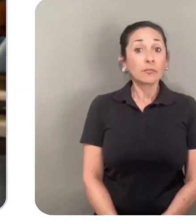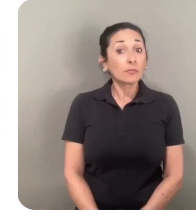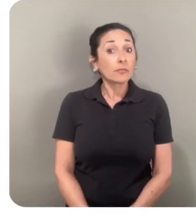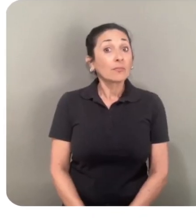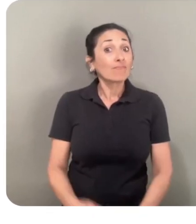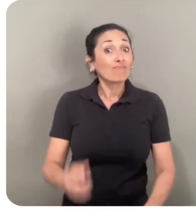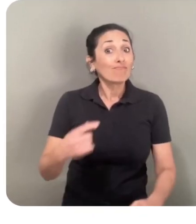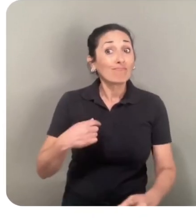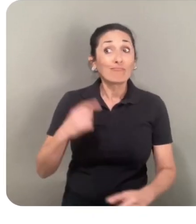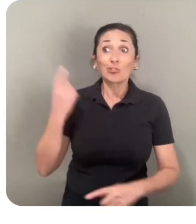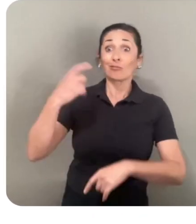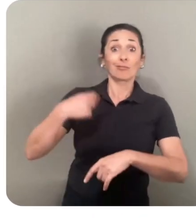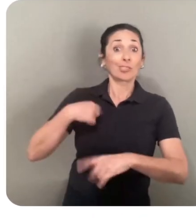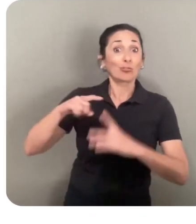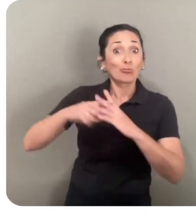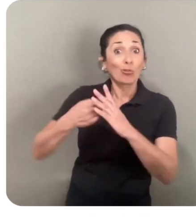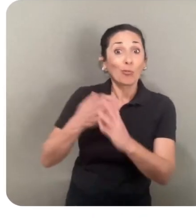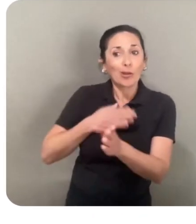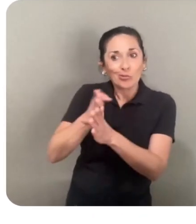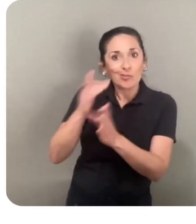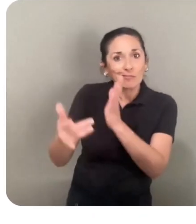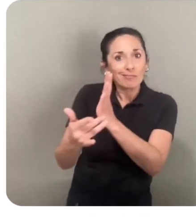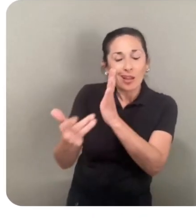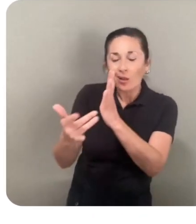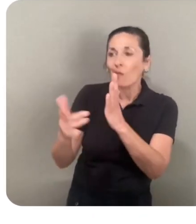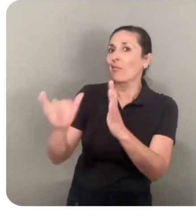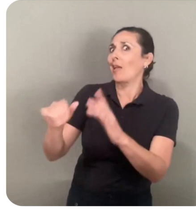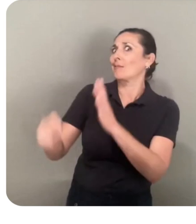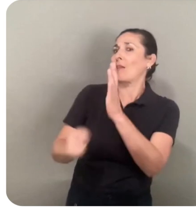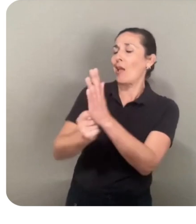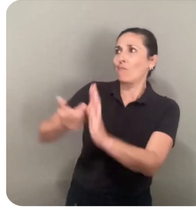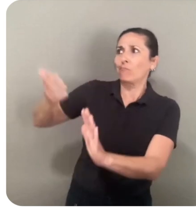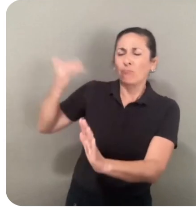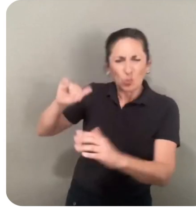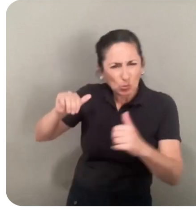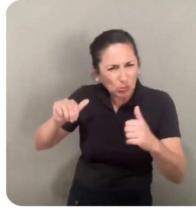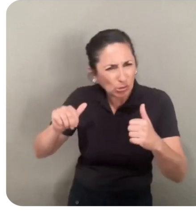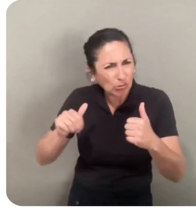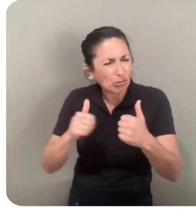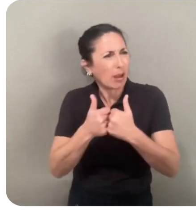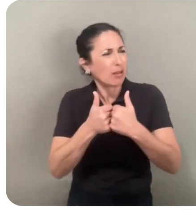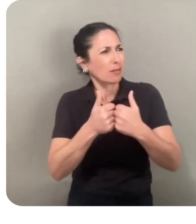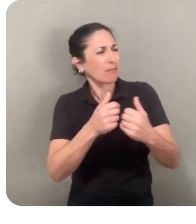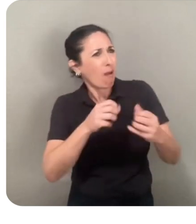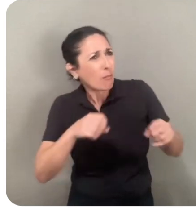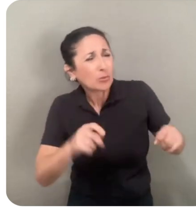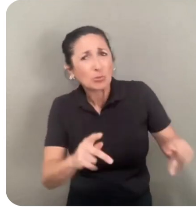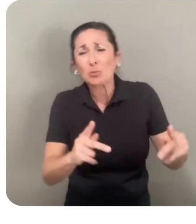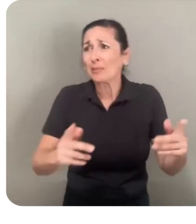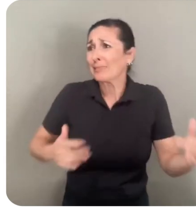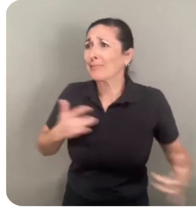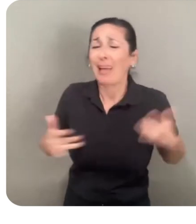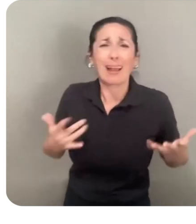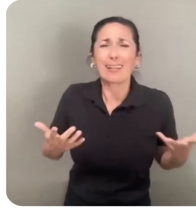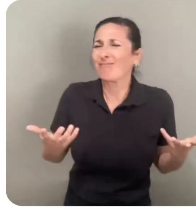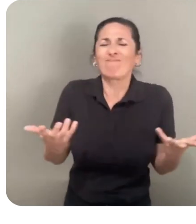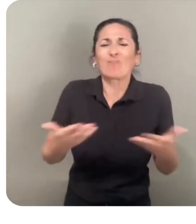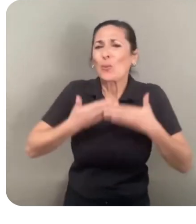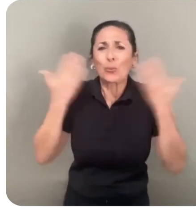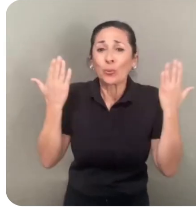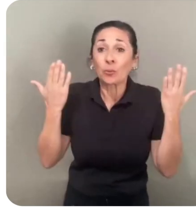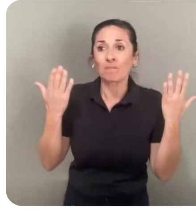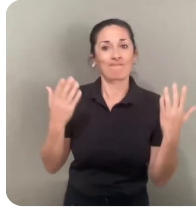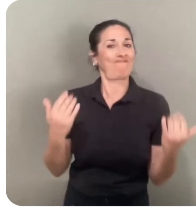When I started my career in tech, it was incredibly challenging to get the kind of opportunities that excited me.